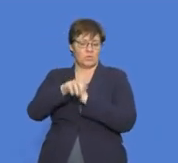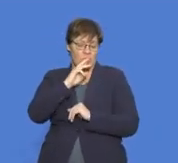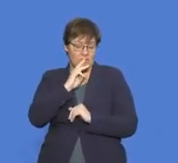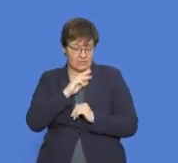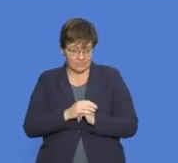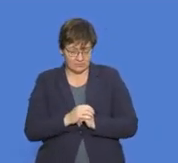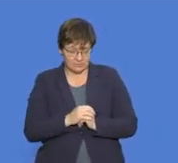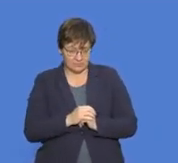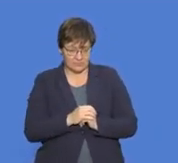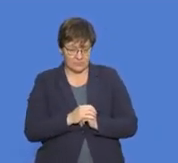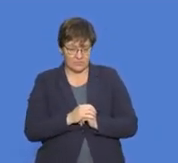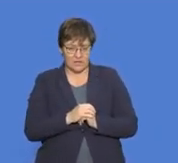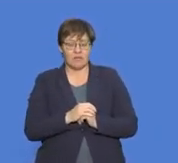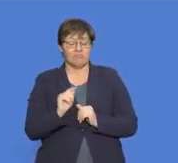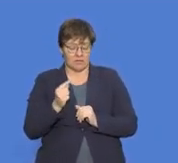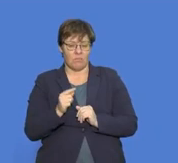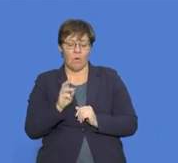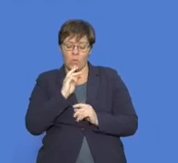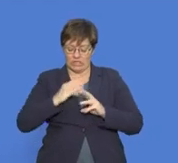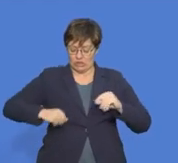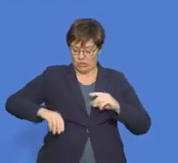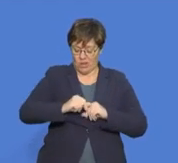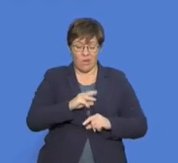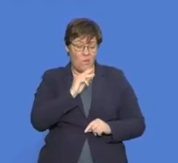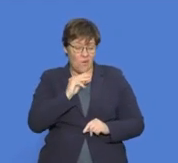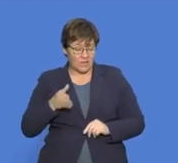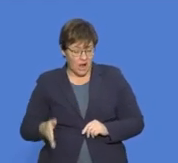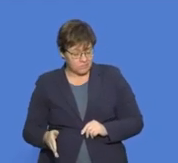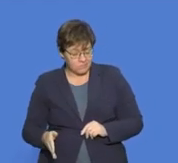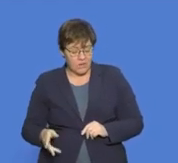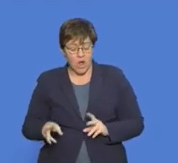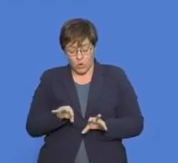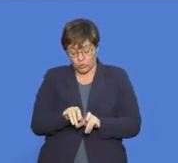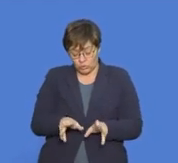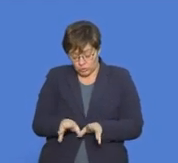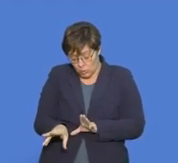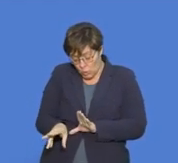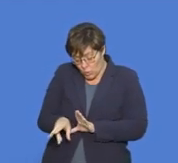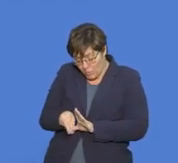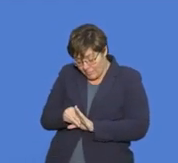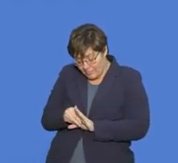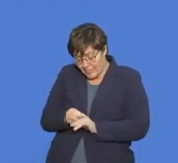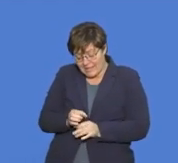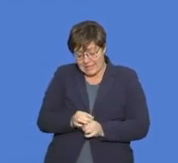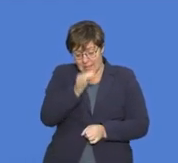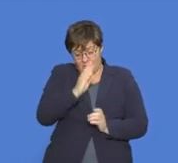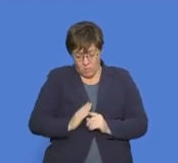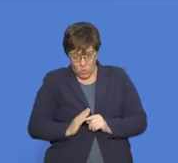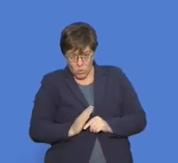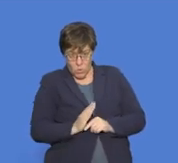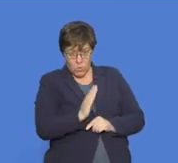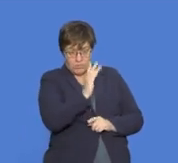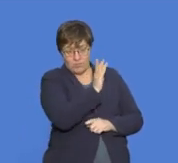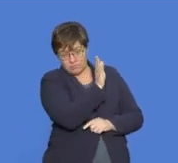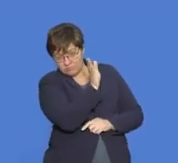the roots, up the stem, and then into the leaves. And that's what we're going to be starting to look